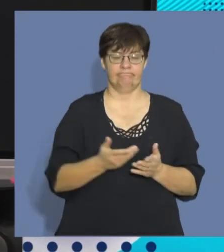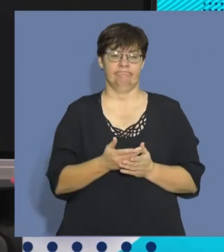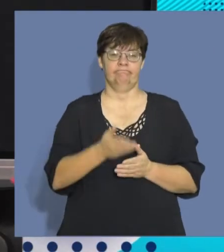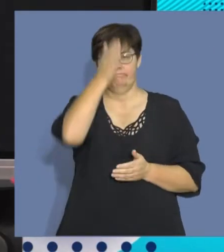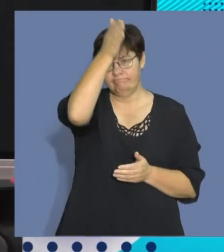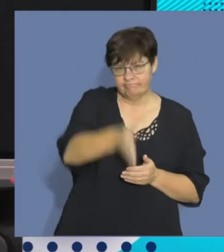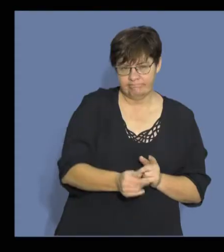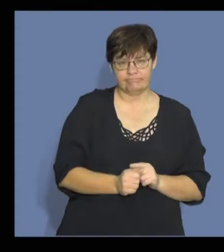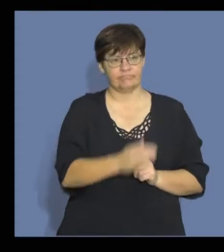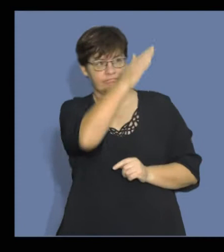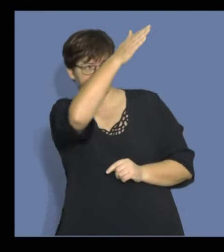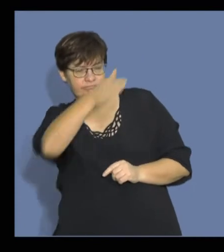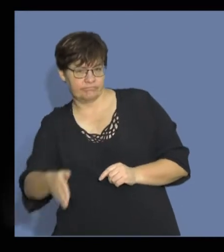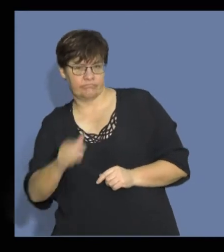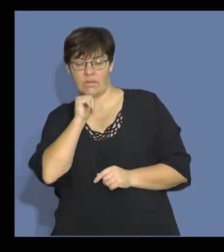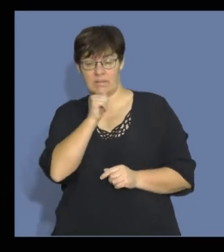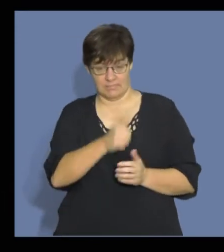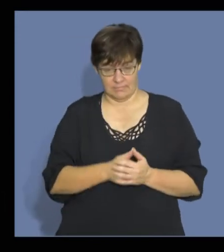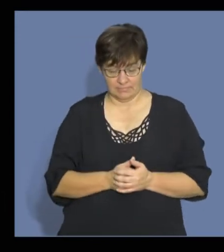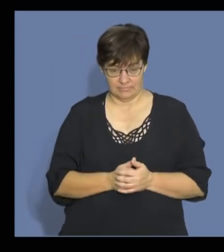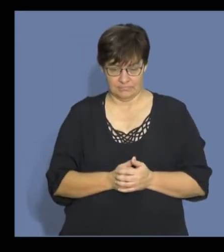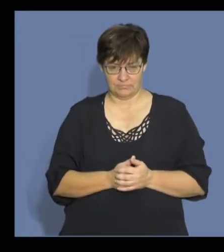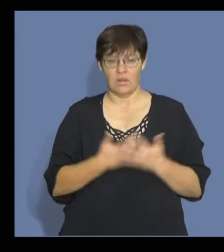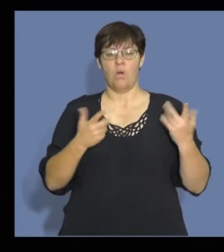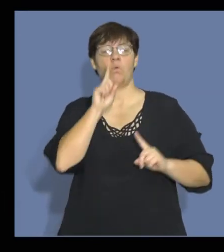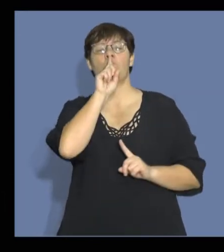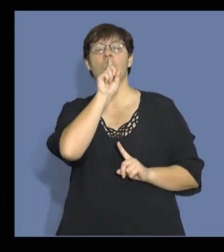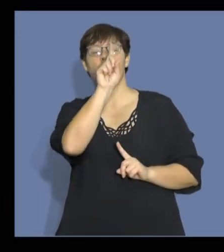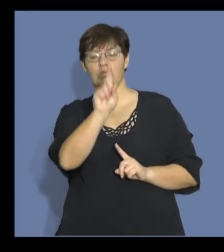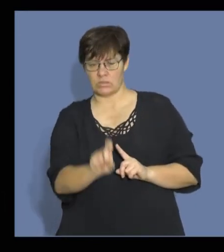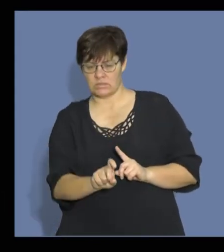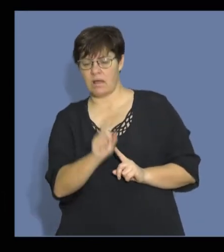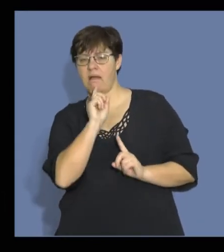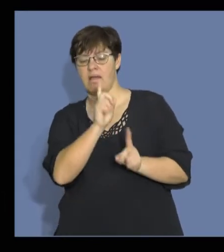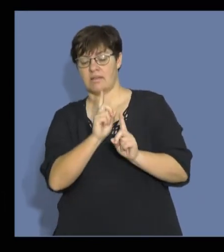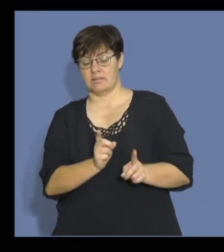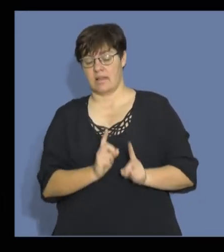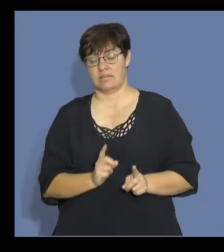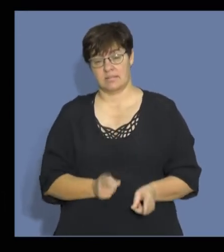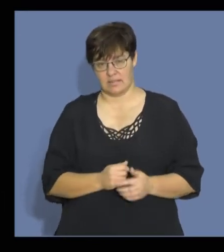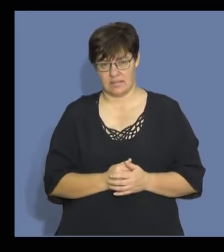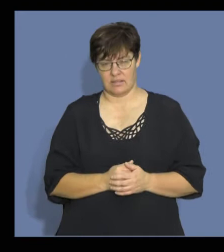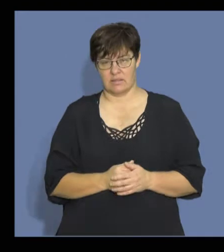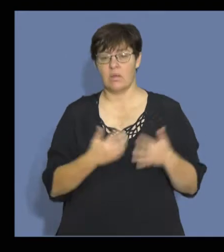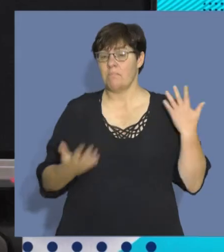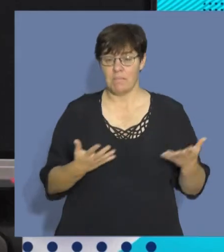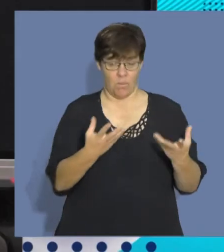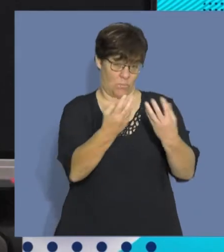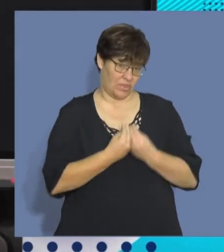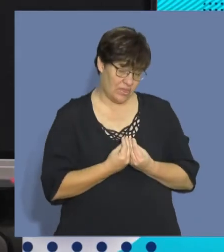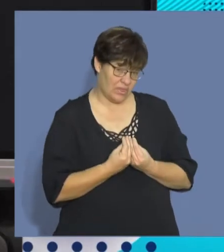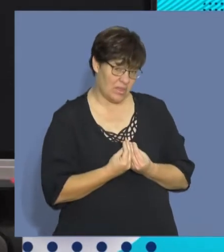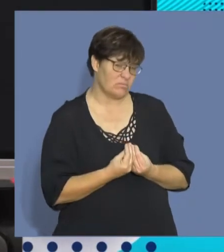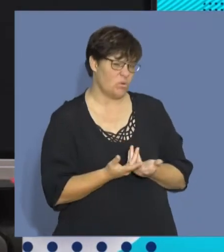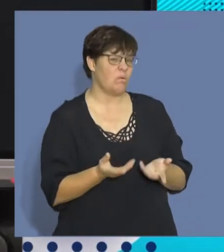diagonal. Now, we're going to do some questions. And for these questions, it would be great if you could do them with me.